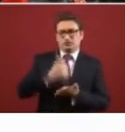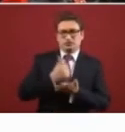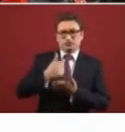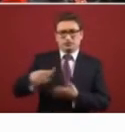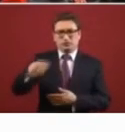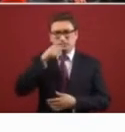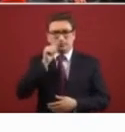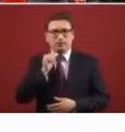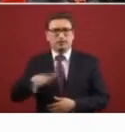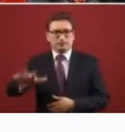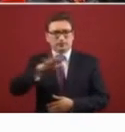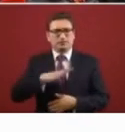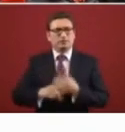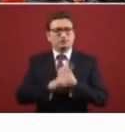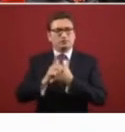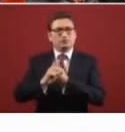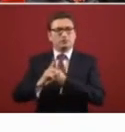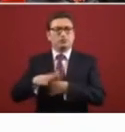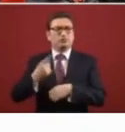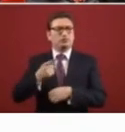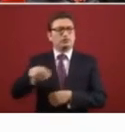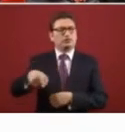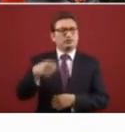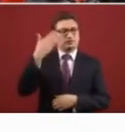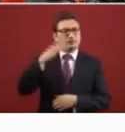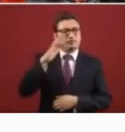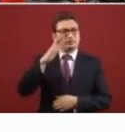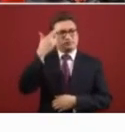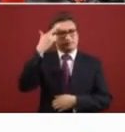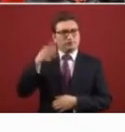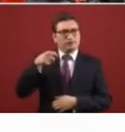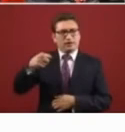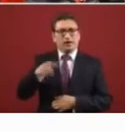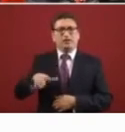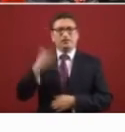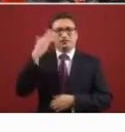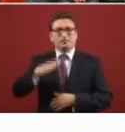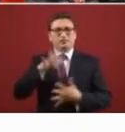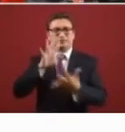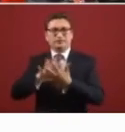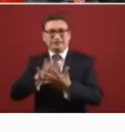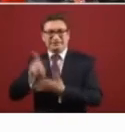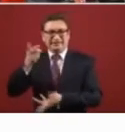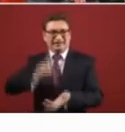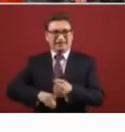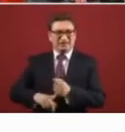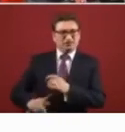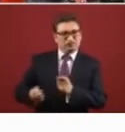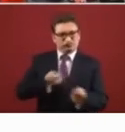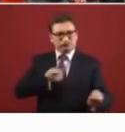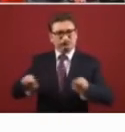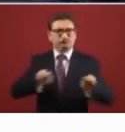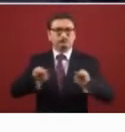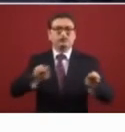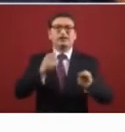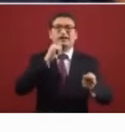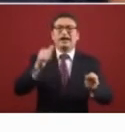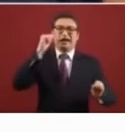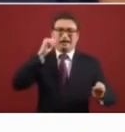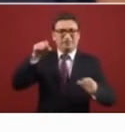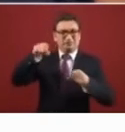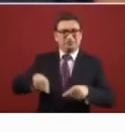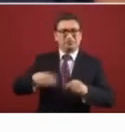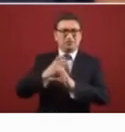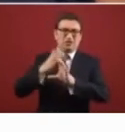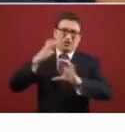del capítulo en el que se intentó tomar el orden en el penal de esa ciudad, ayer todavía continuaron las quemas de